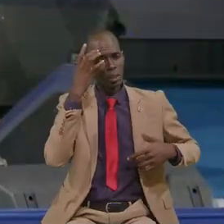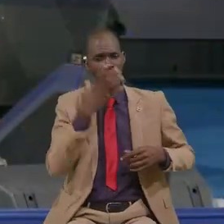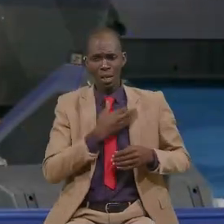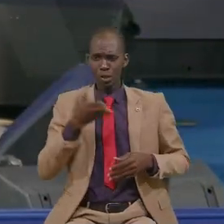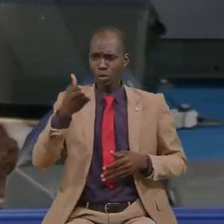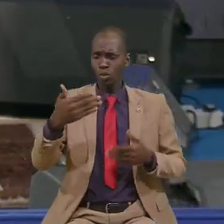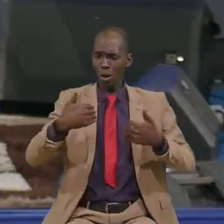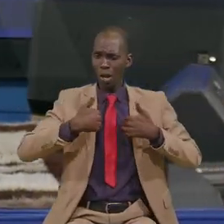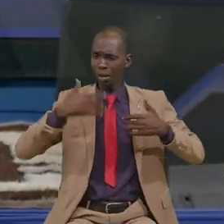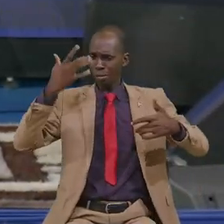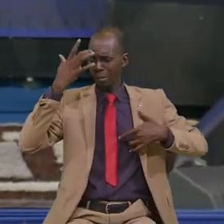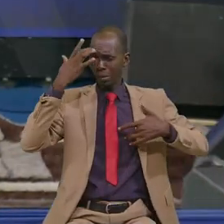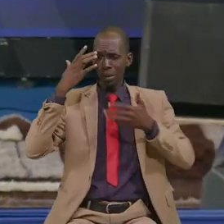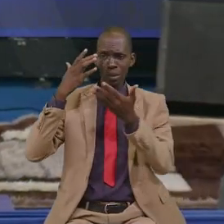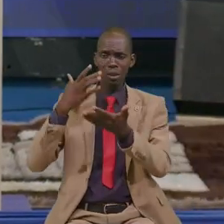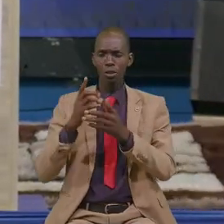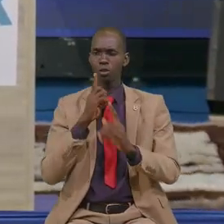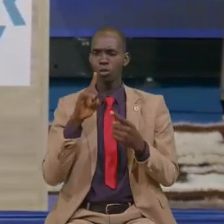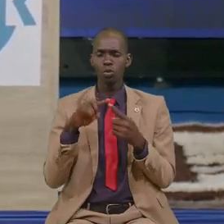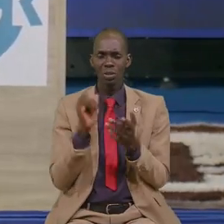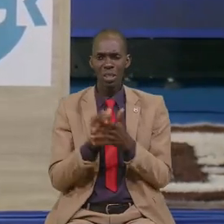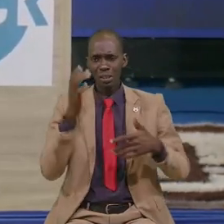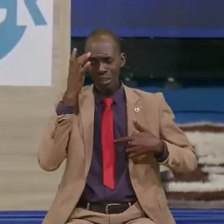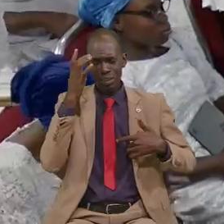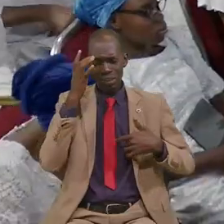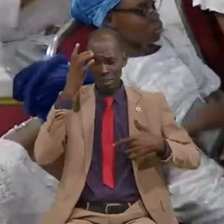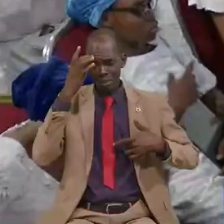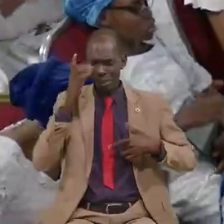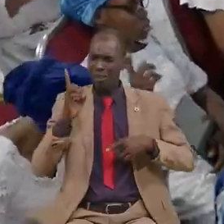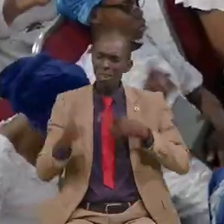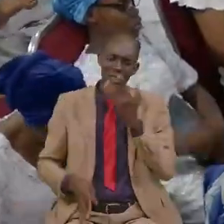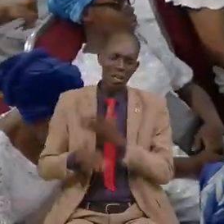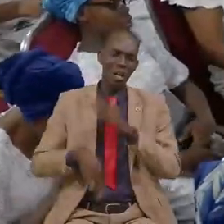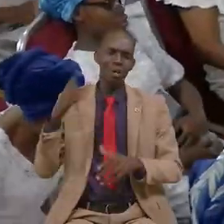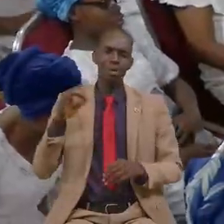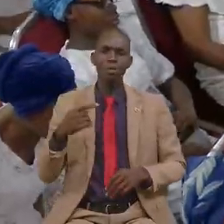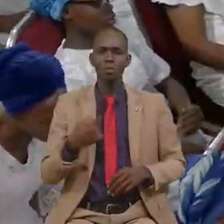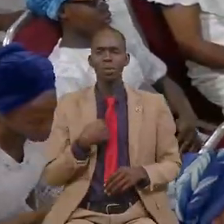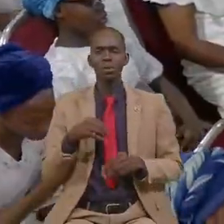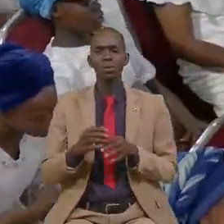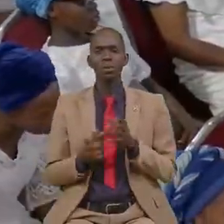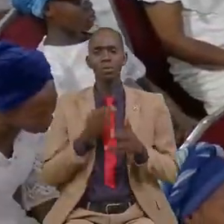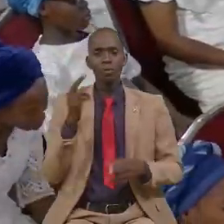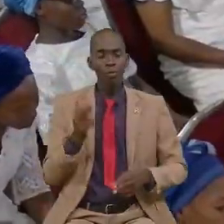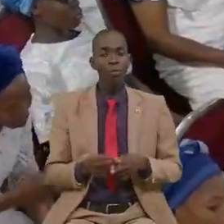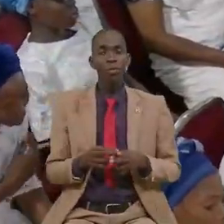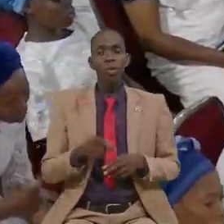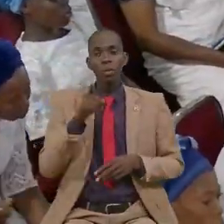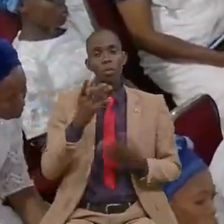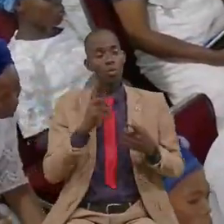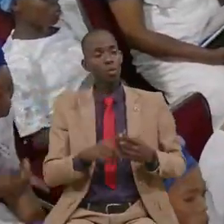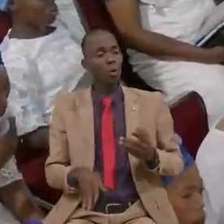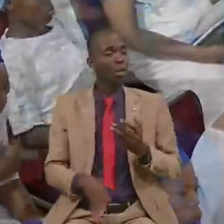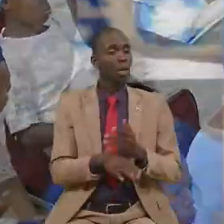you there. Talk to that sickness. Get out of me. You're going to cast out